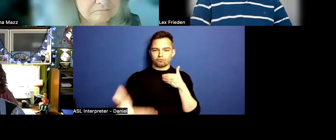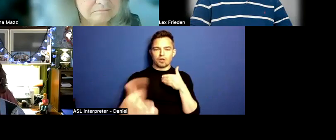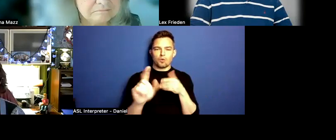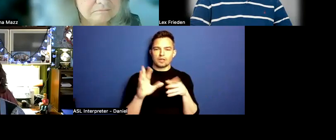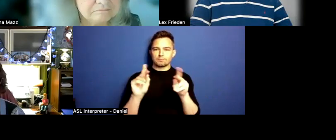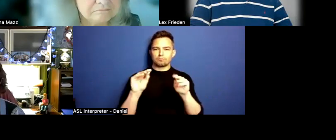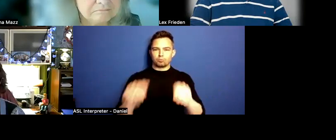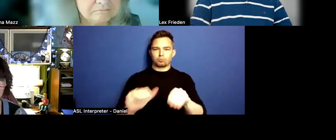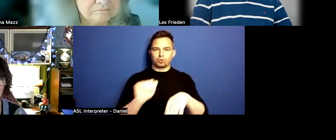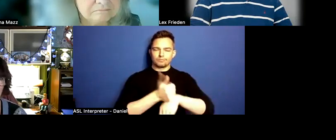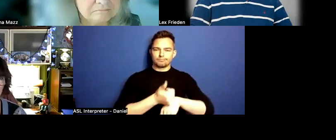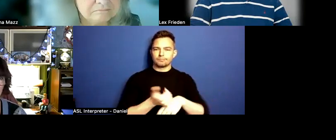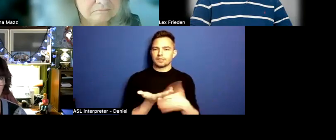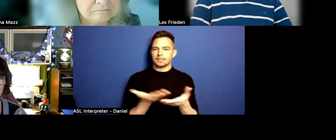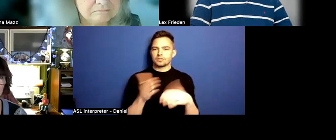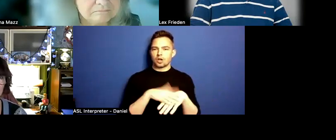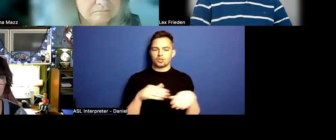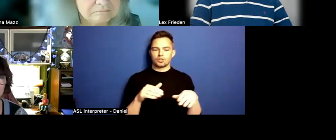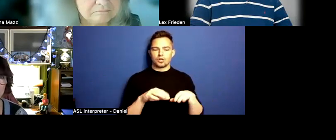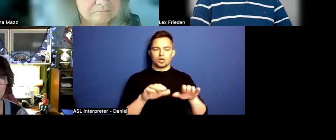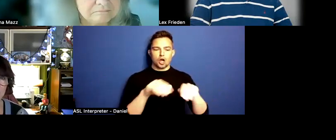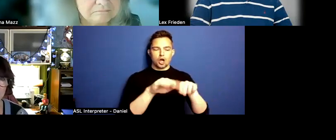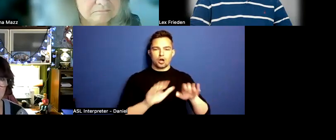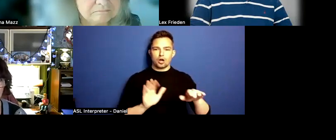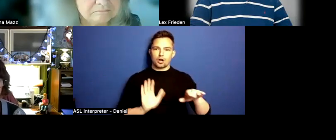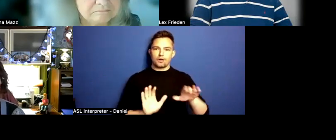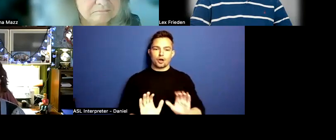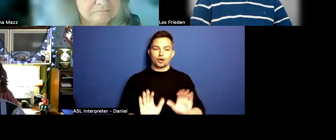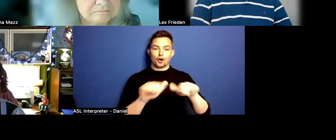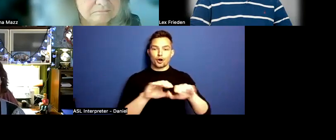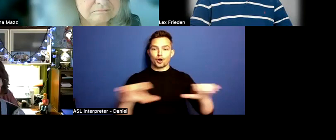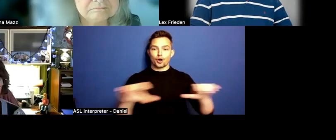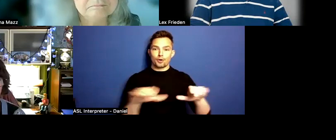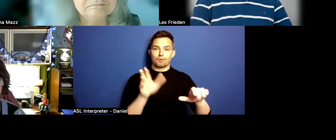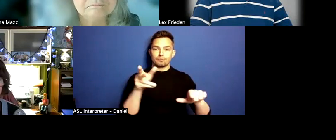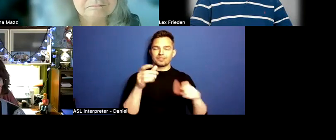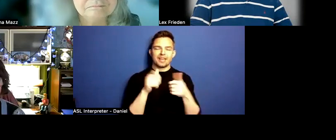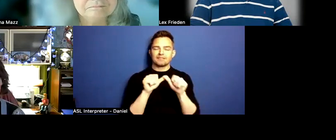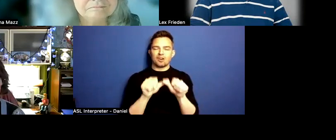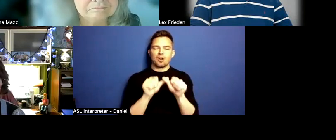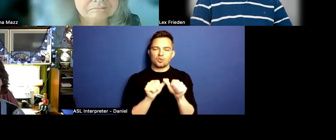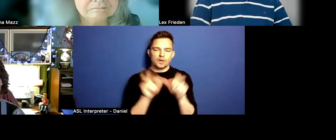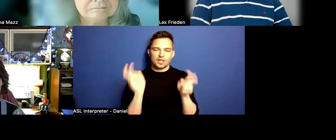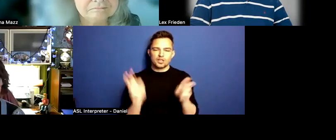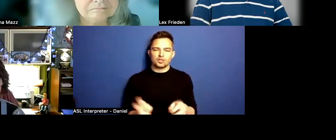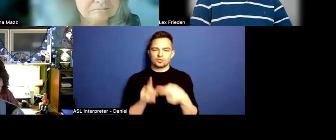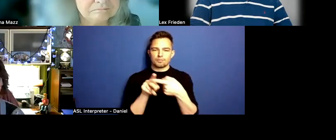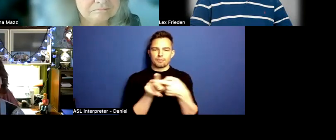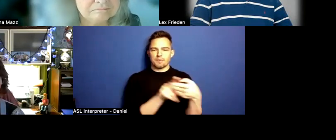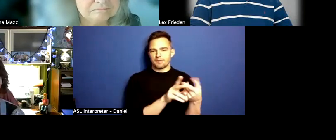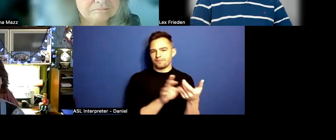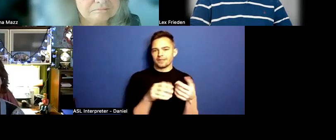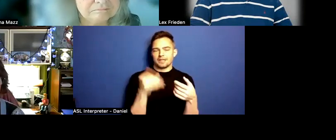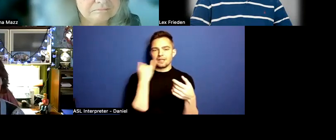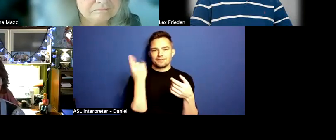they're up on a curb or whatever, so that he had just ongoing issues. But to think that somebody has to make